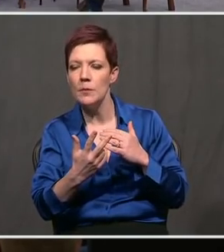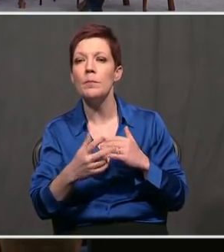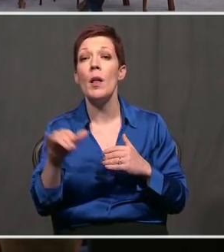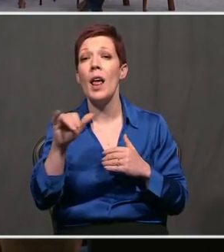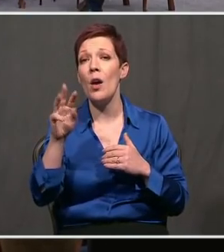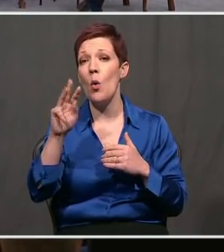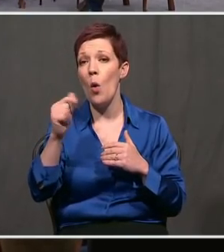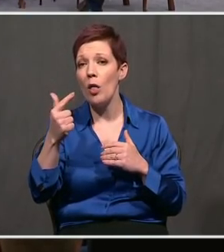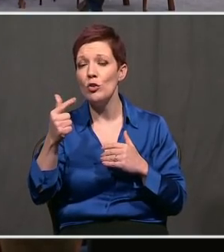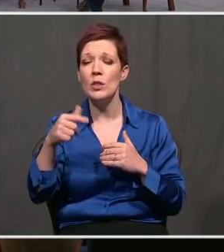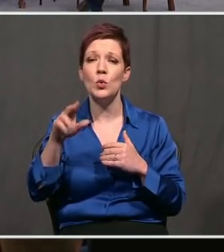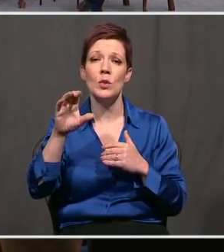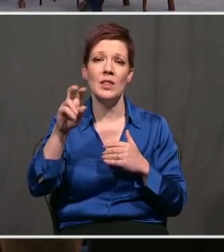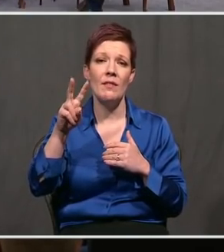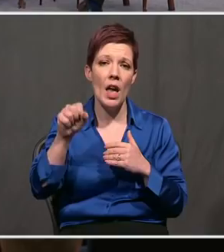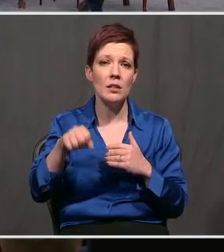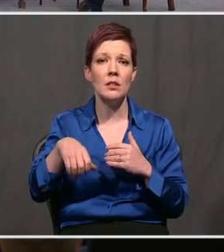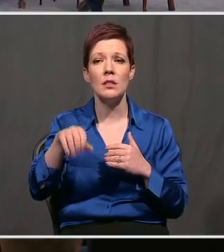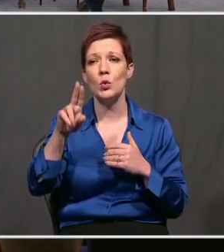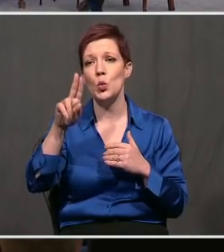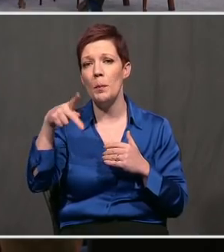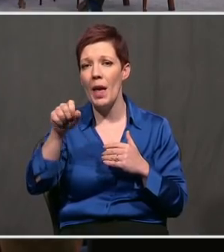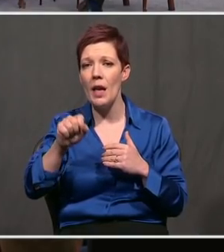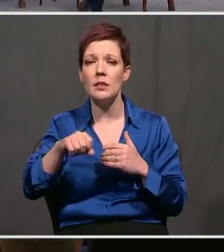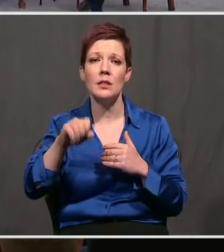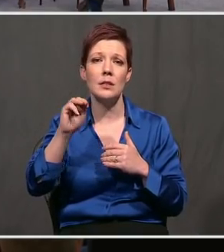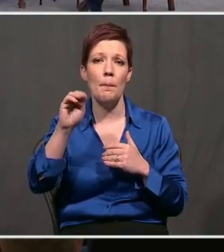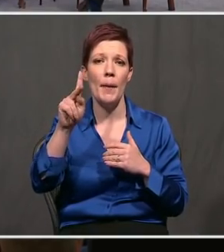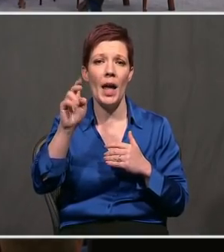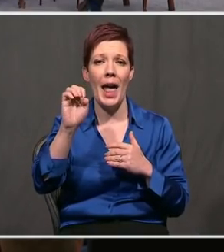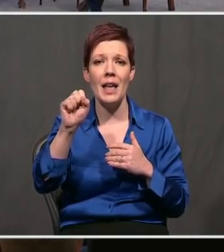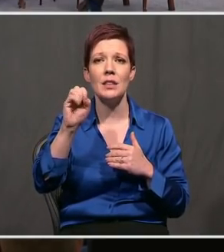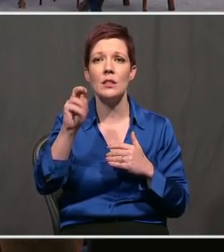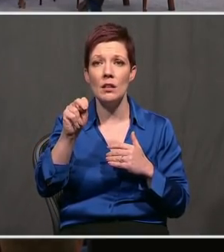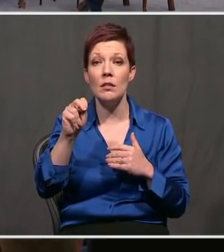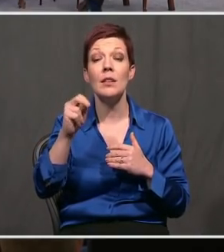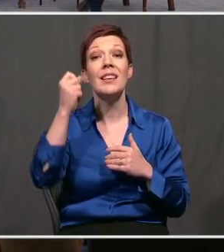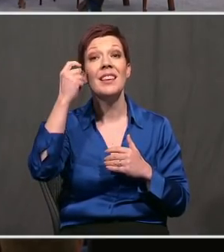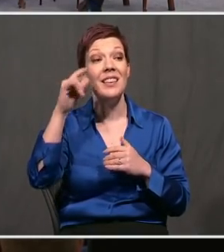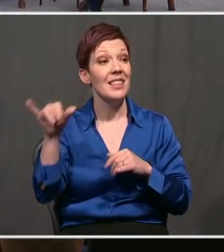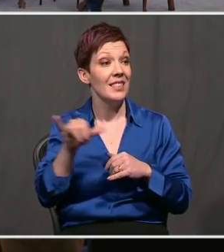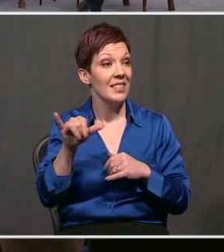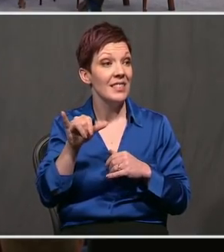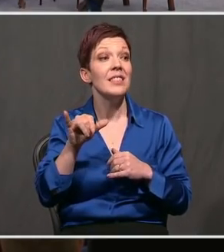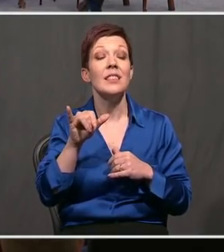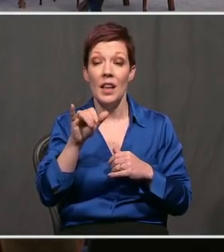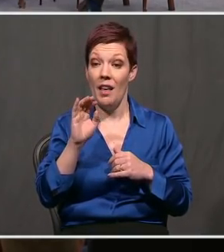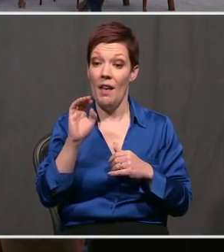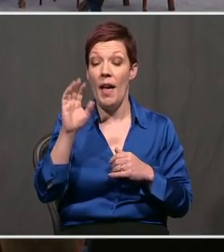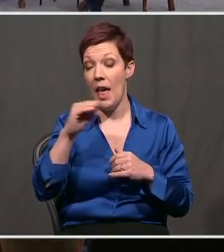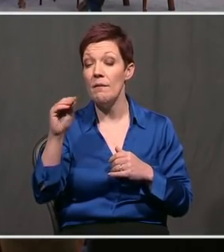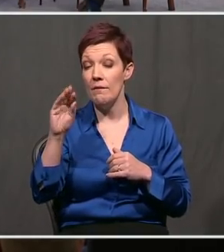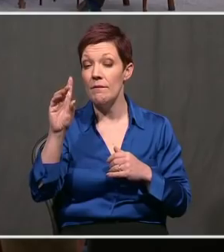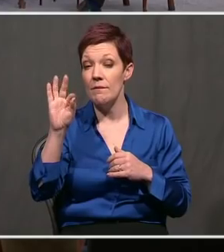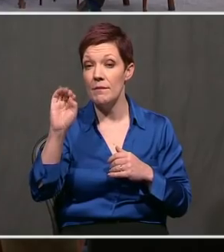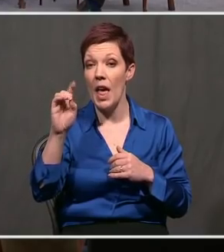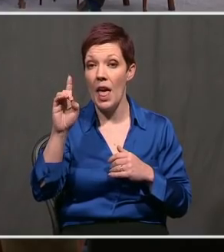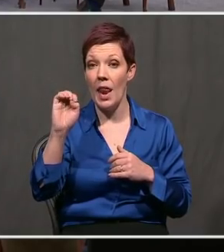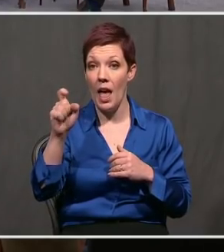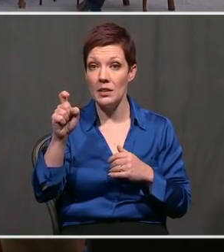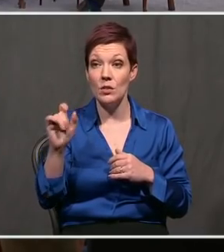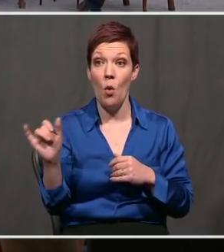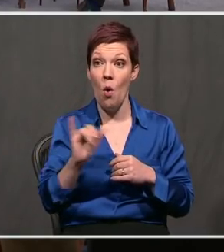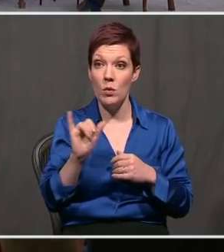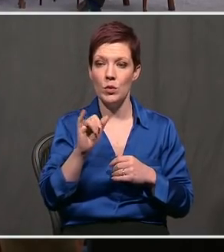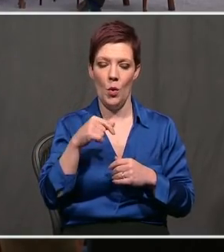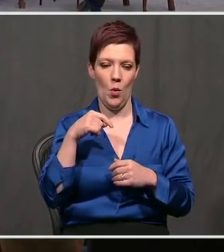and FedEx and McKesson, states, we've been in the business of doing this for a long time, too. So it's not anything new. It's